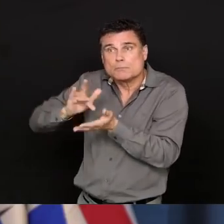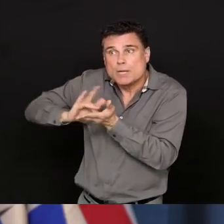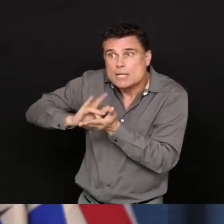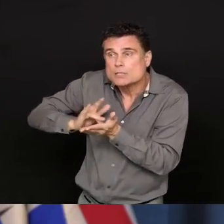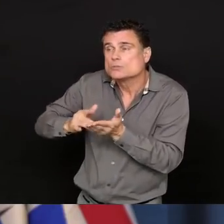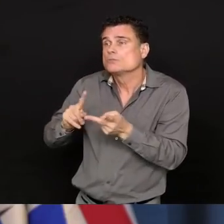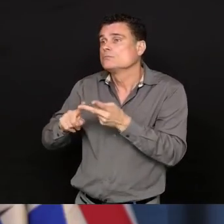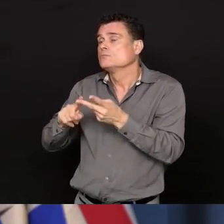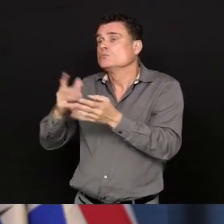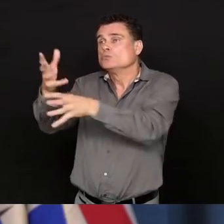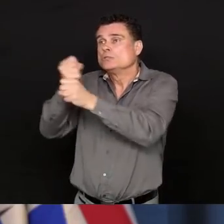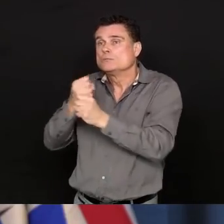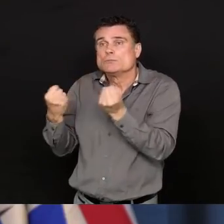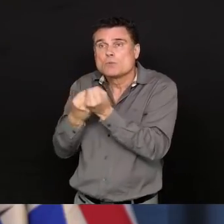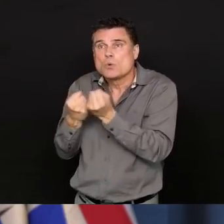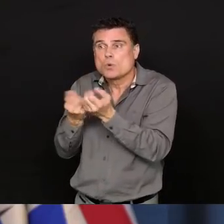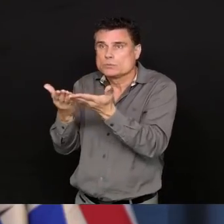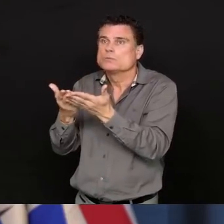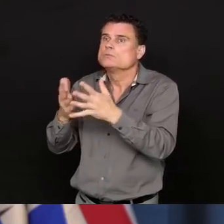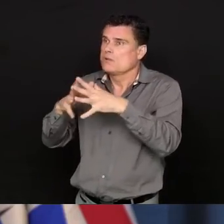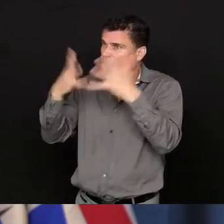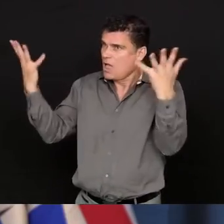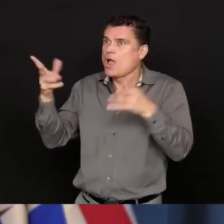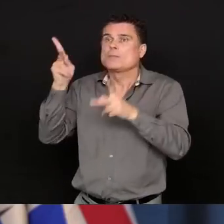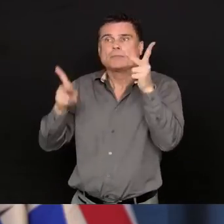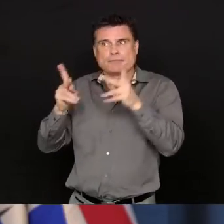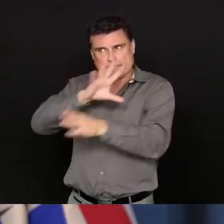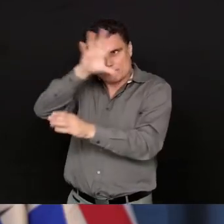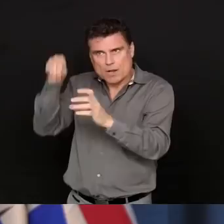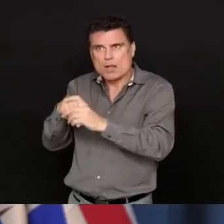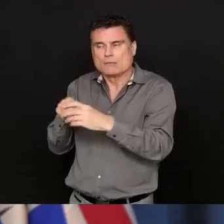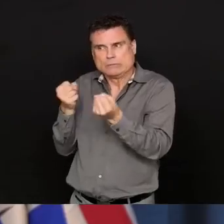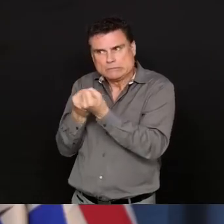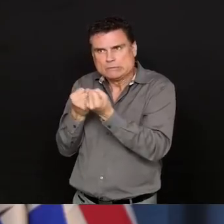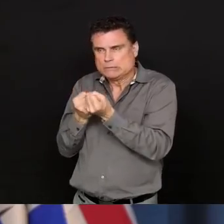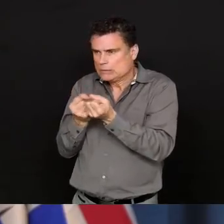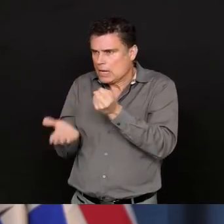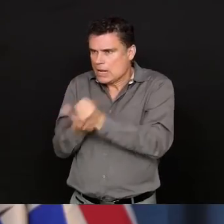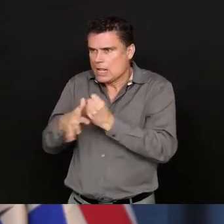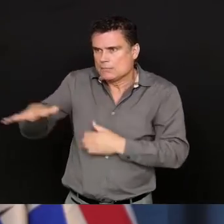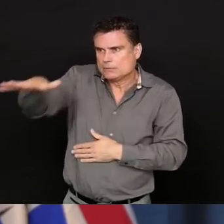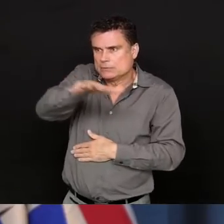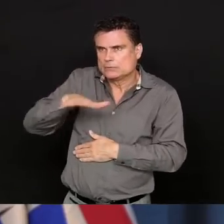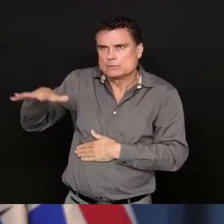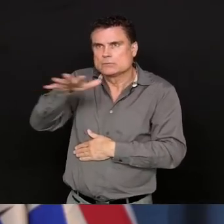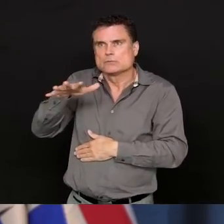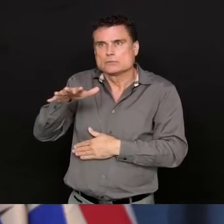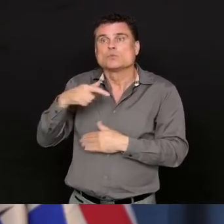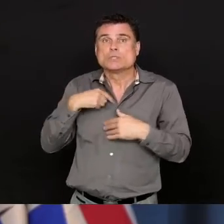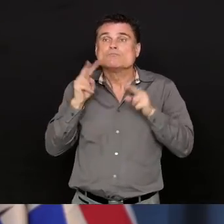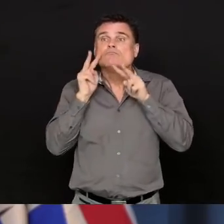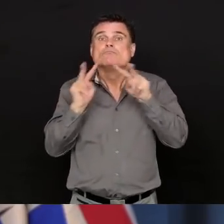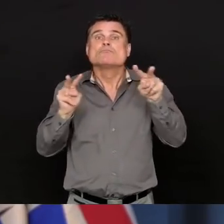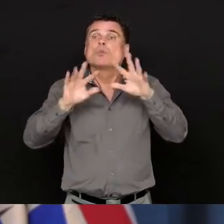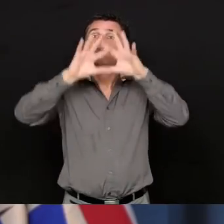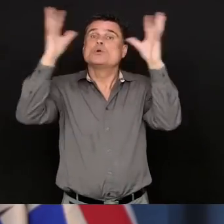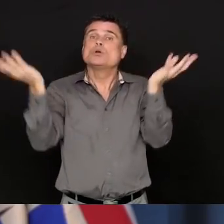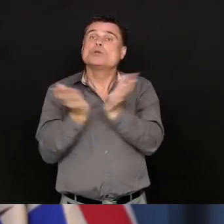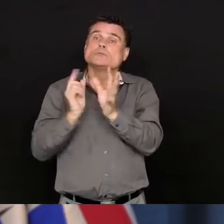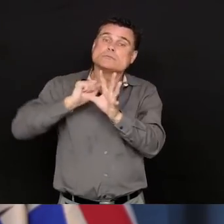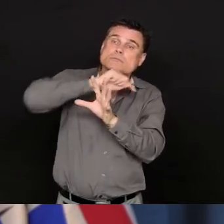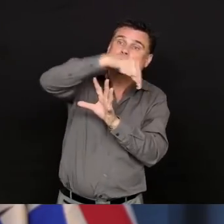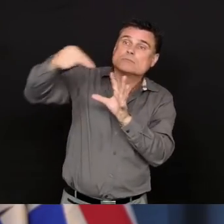support absolutely. We've seen that around the world, the Housing First initiatives, and you know, this